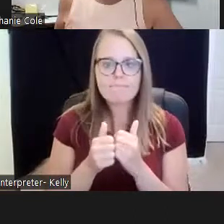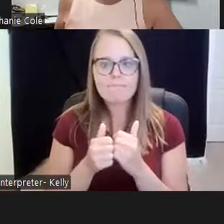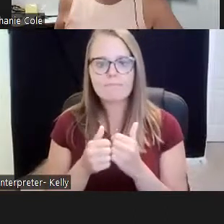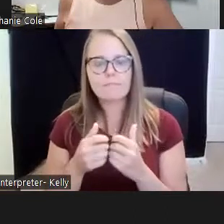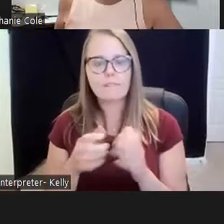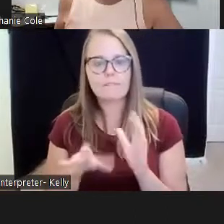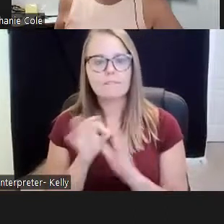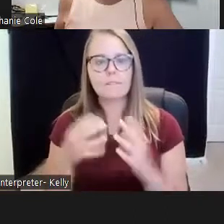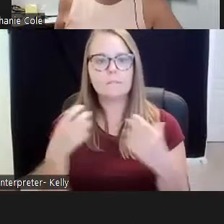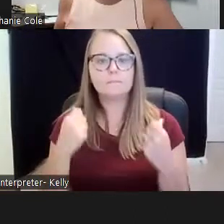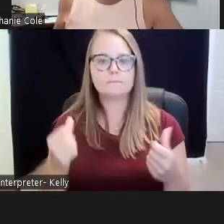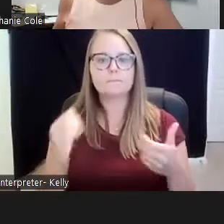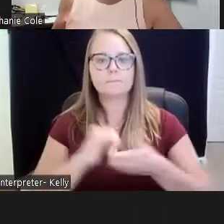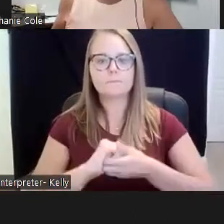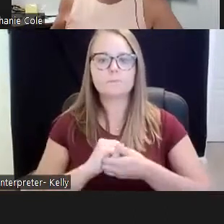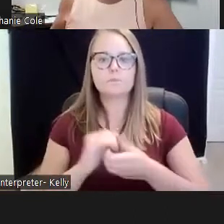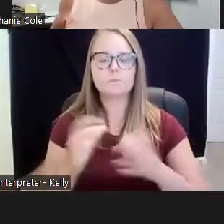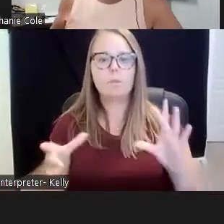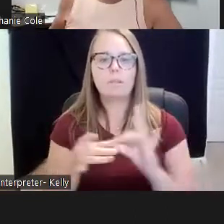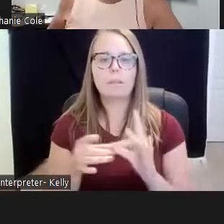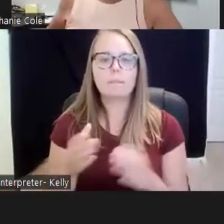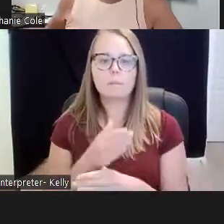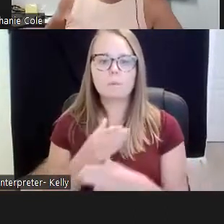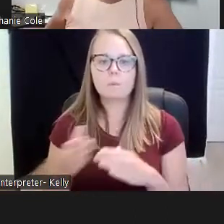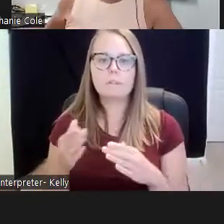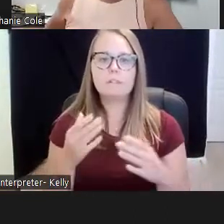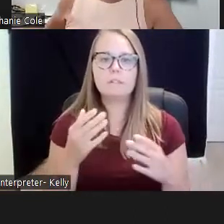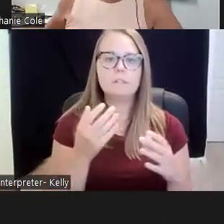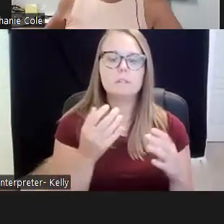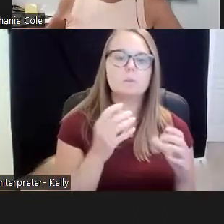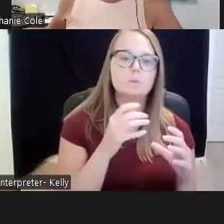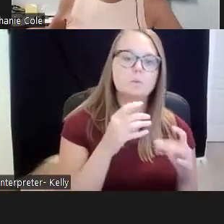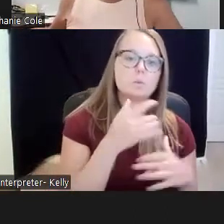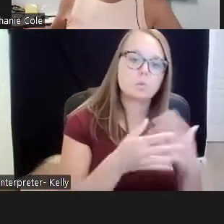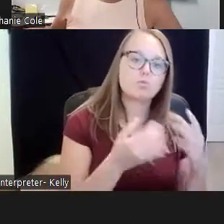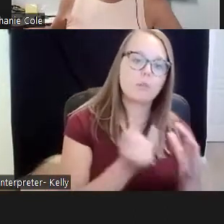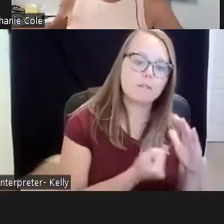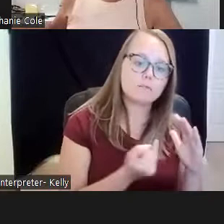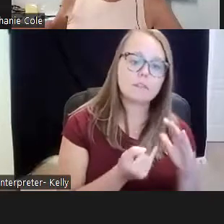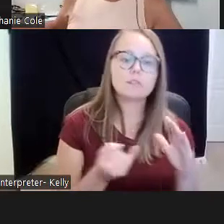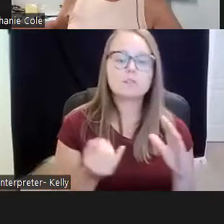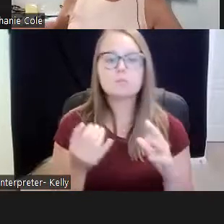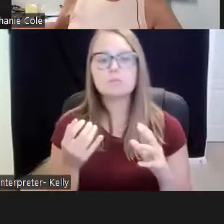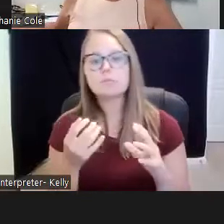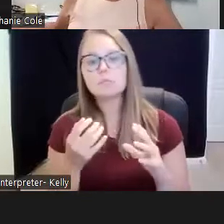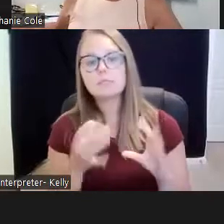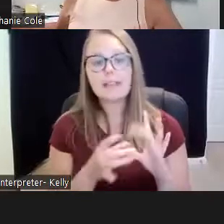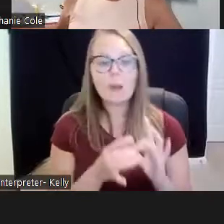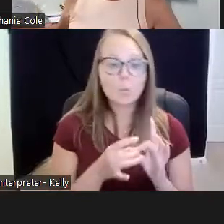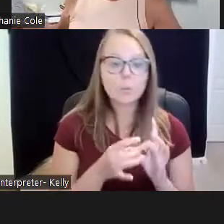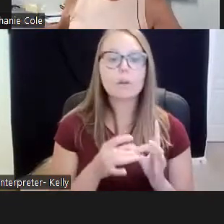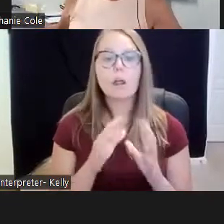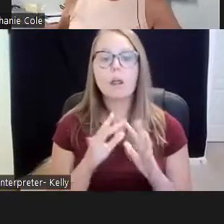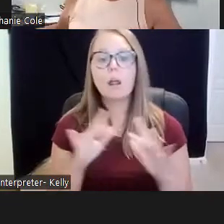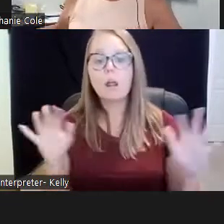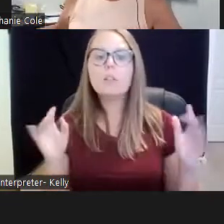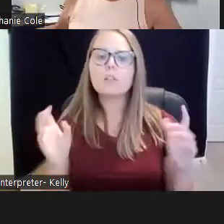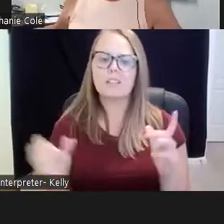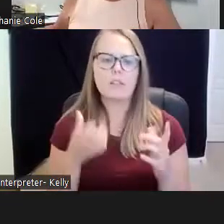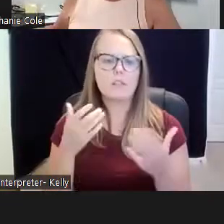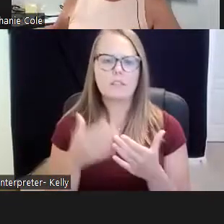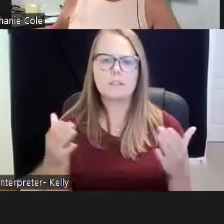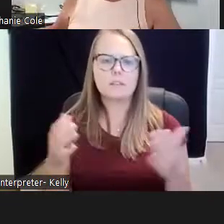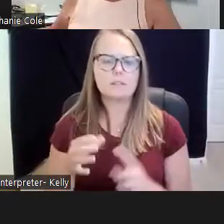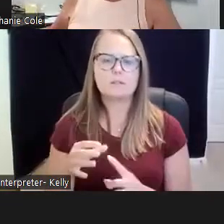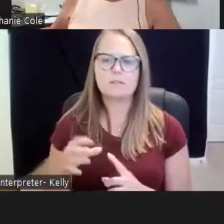can help to make those links between social isolation, social connection, social networks. There are other measures besides the